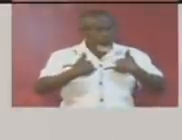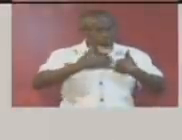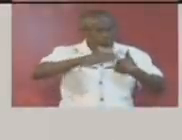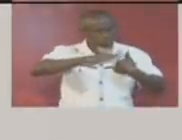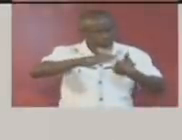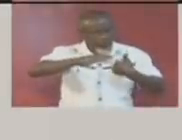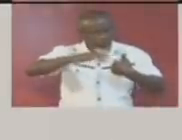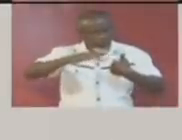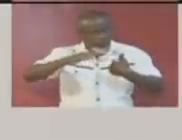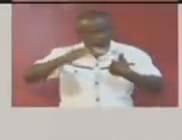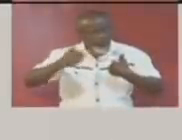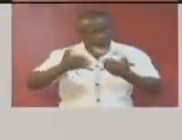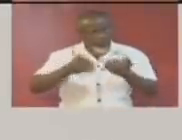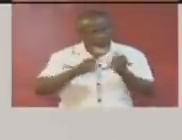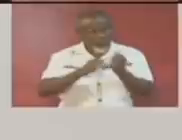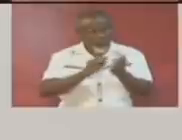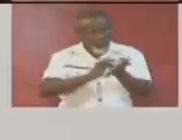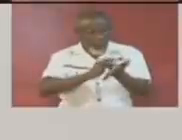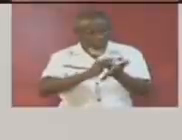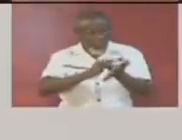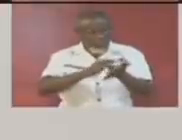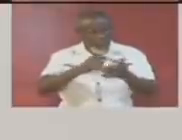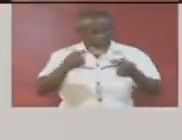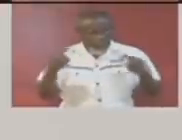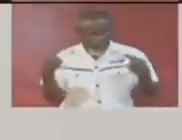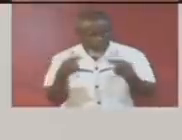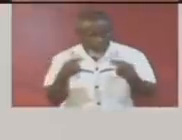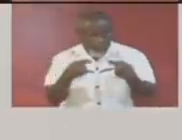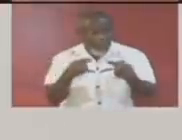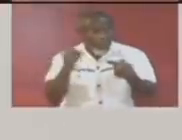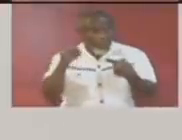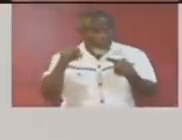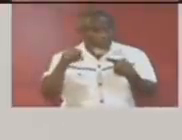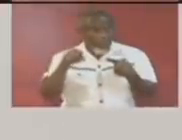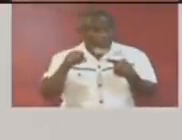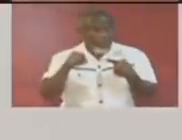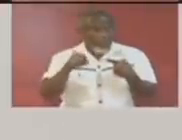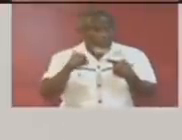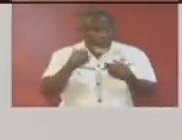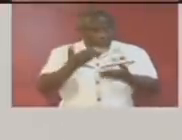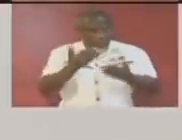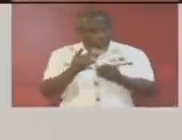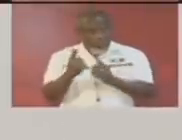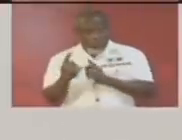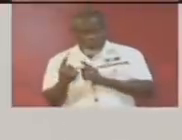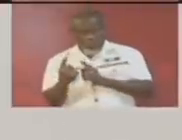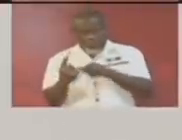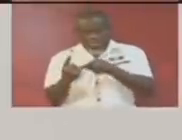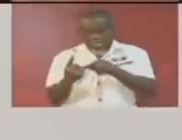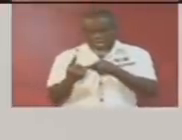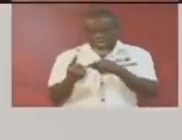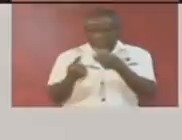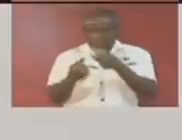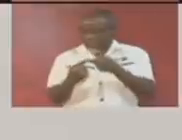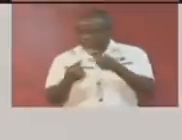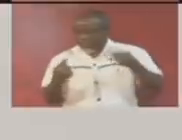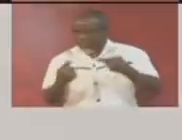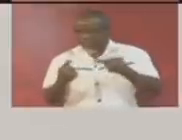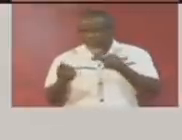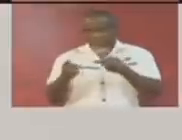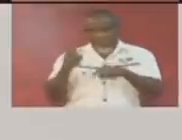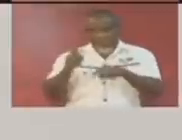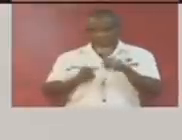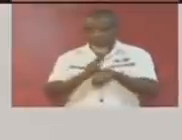of pain medication, for example. So a patient might be allergic to one particular type of medication. They may be allergic to aspirin, for